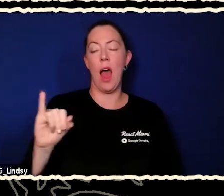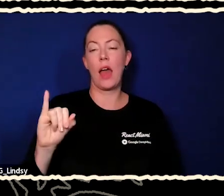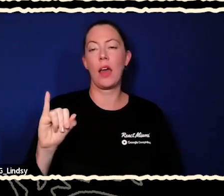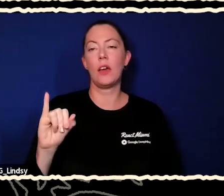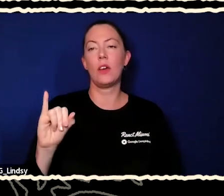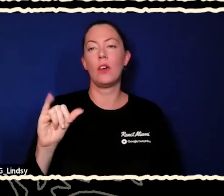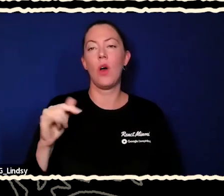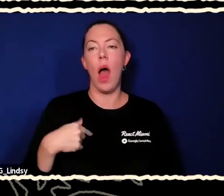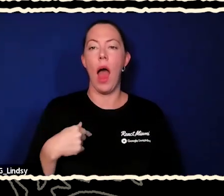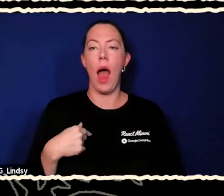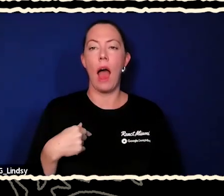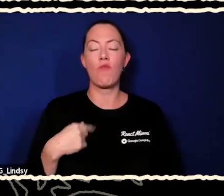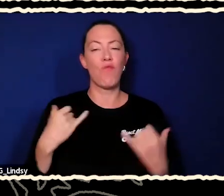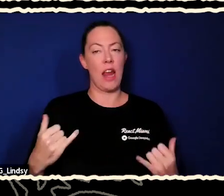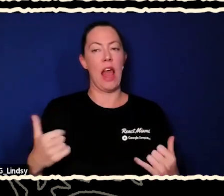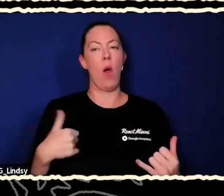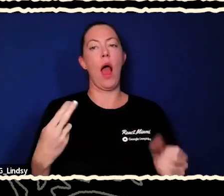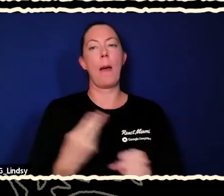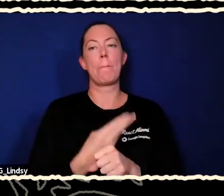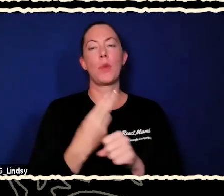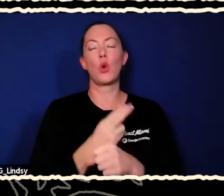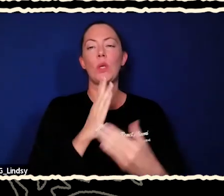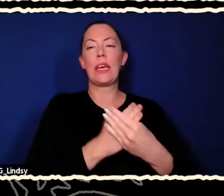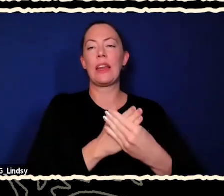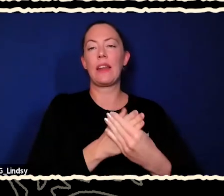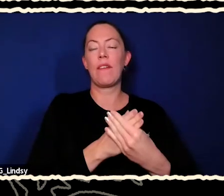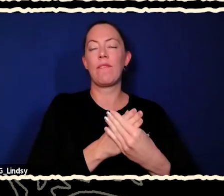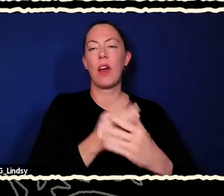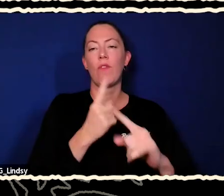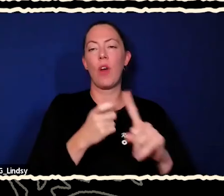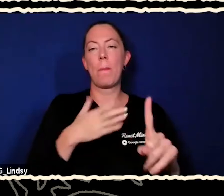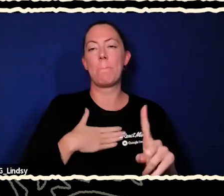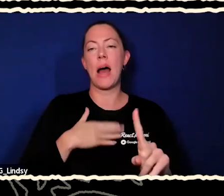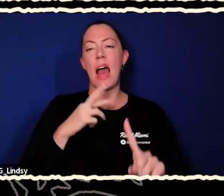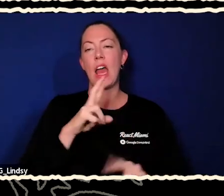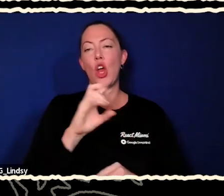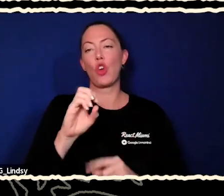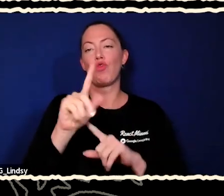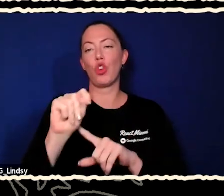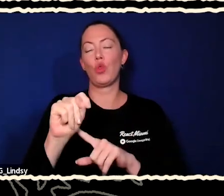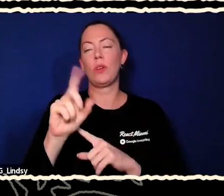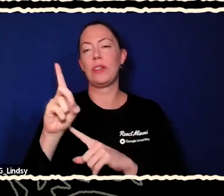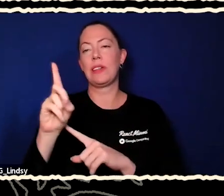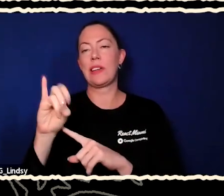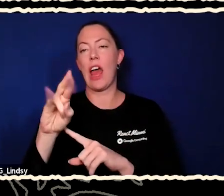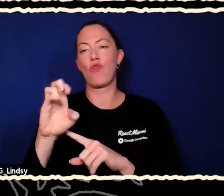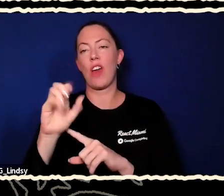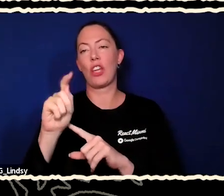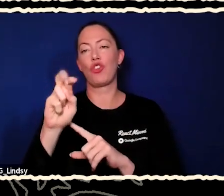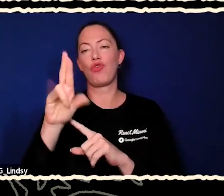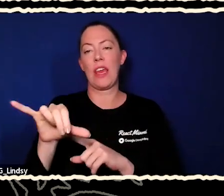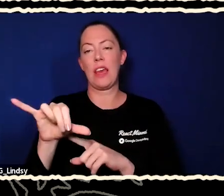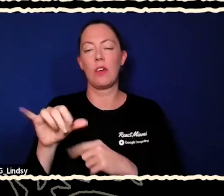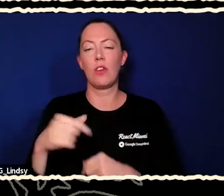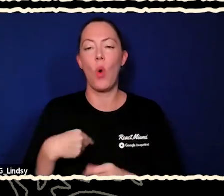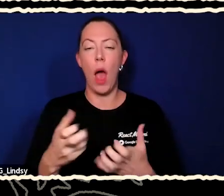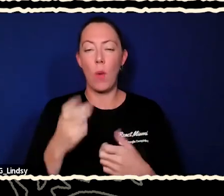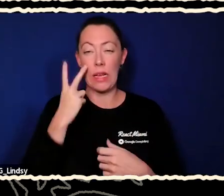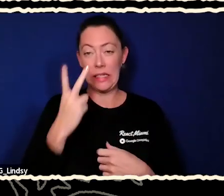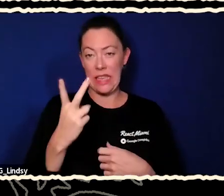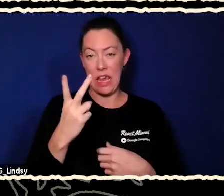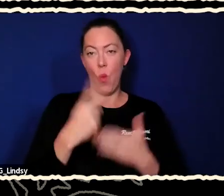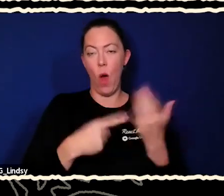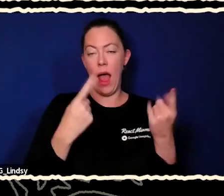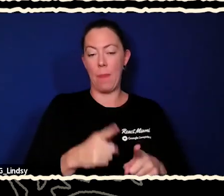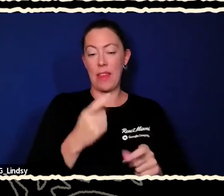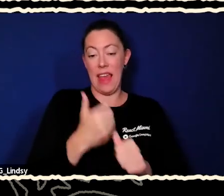I'm using a file in my root directory. Why? I want to see that the diffing, every time there's changes in